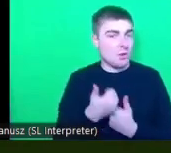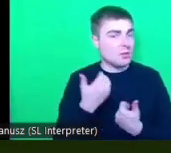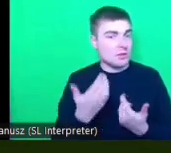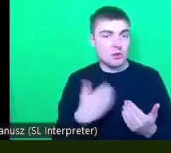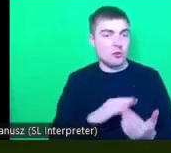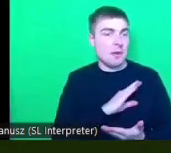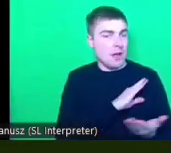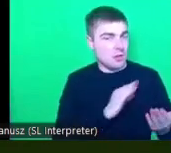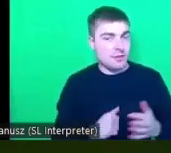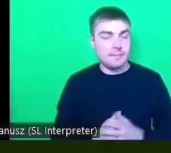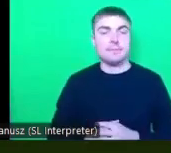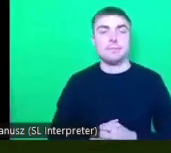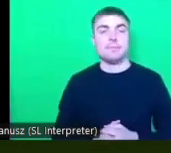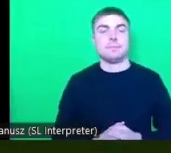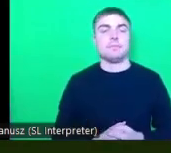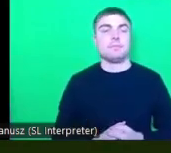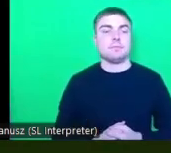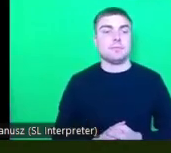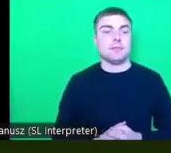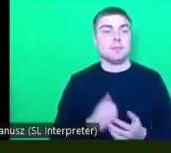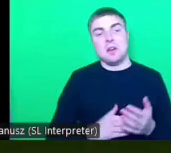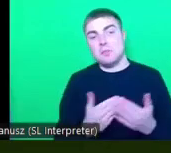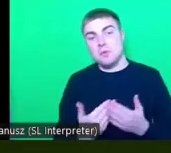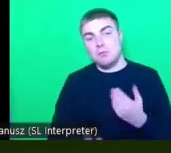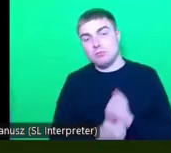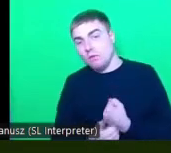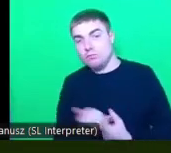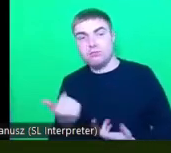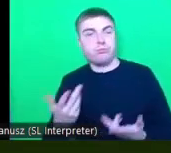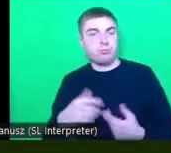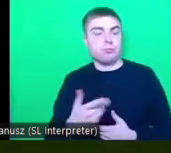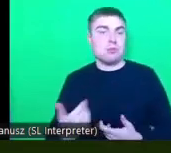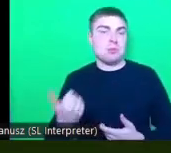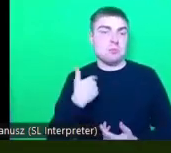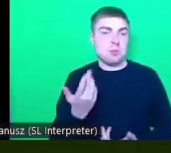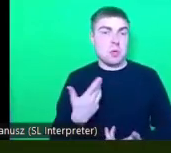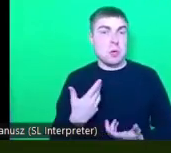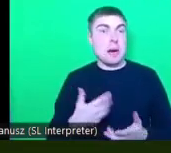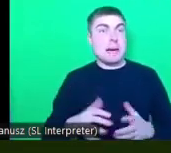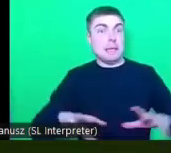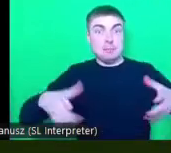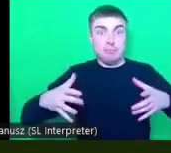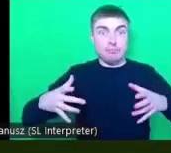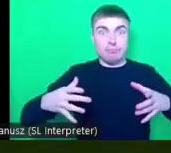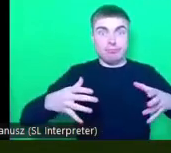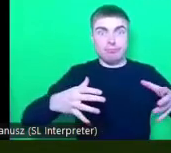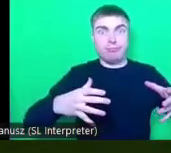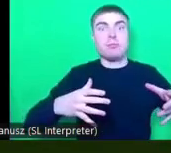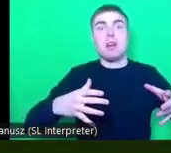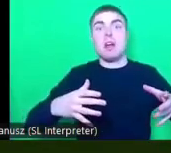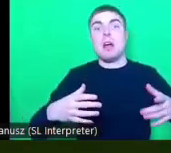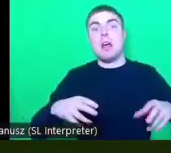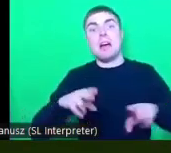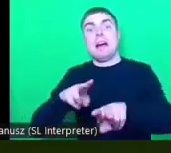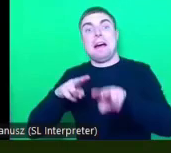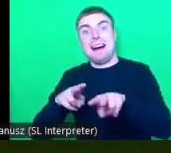is left in the forest from hunters. And we also have a proportion here with unknown cause of death. And as you see here on this photo, it's pretty